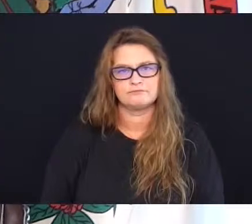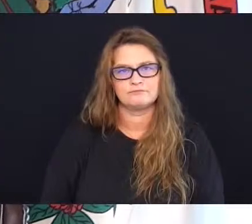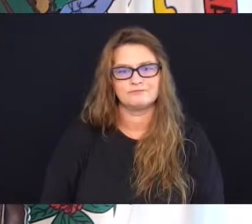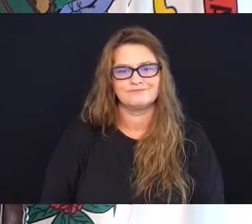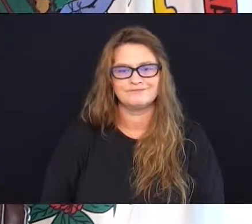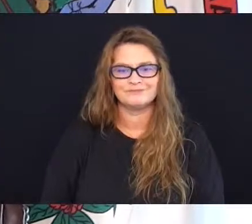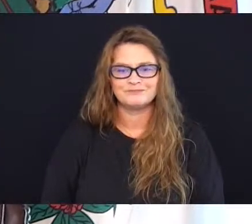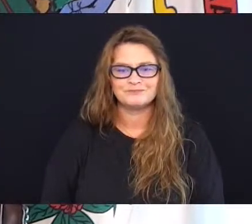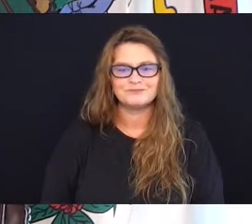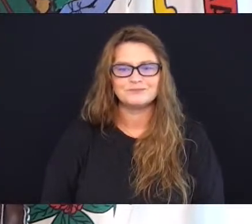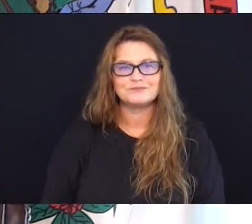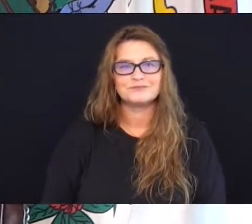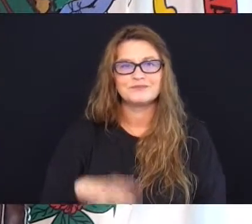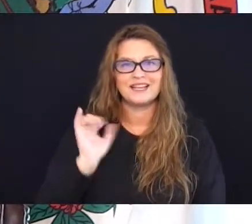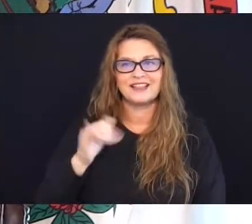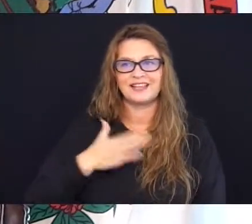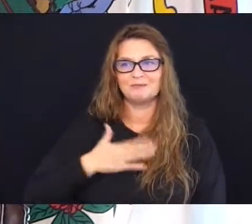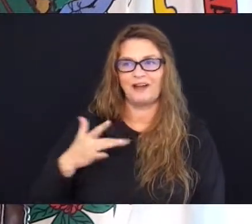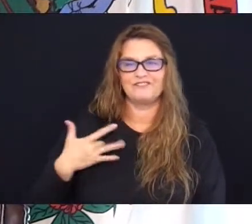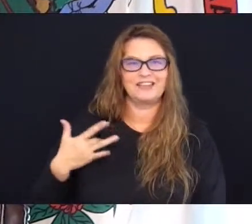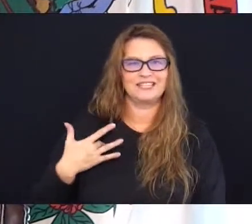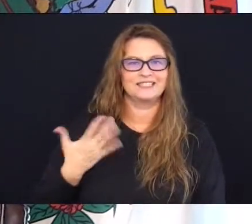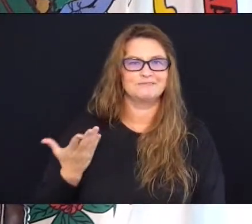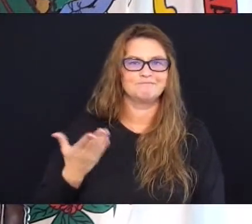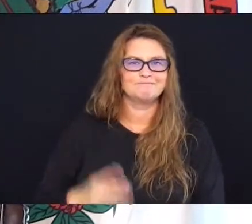Nevertheless, that's my feelings through and through.